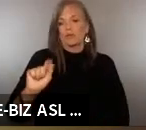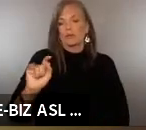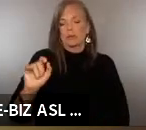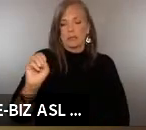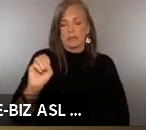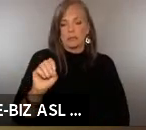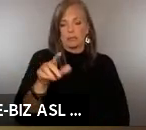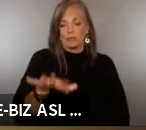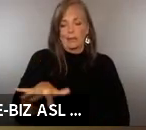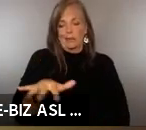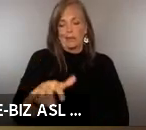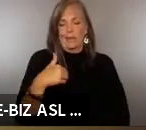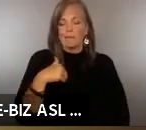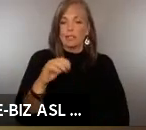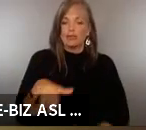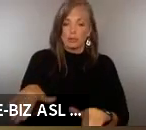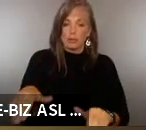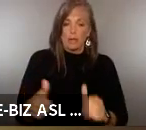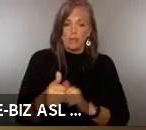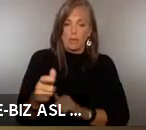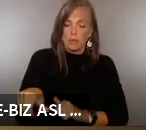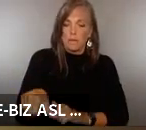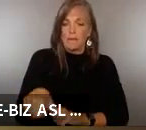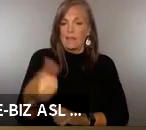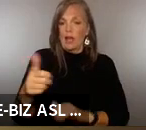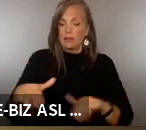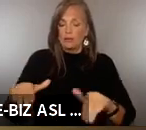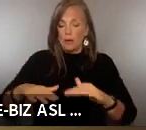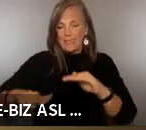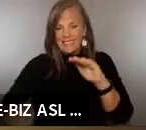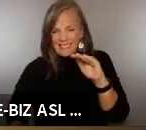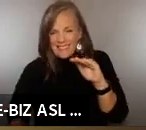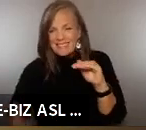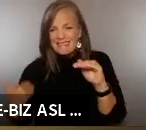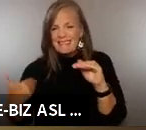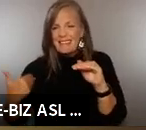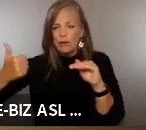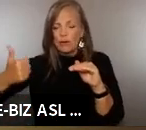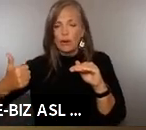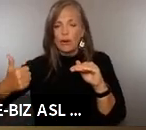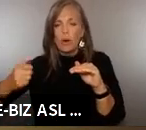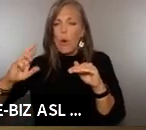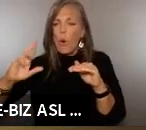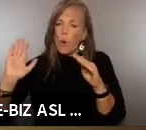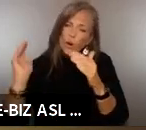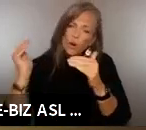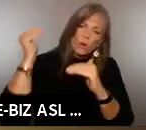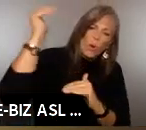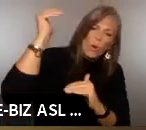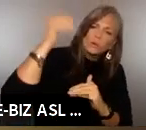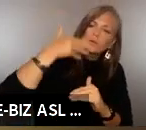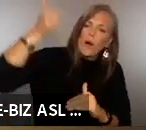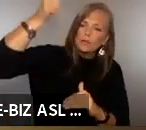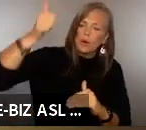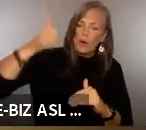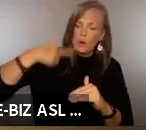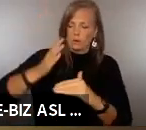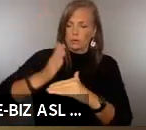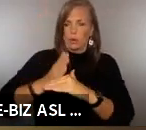Most of the other children in that group were either a lot younger than me or they were like almost adults. So I was kind of in a very unique position